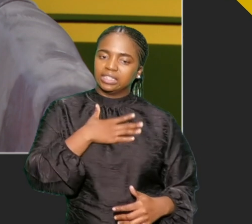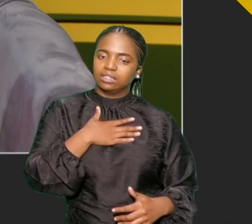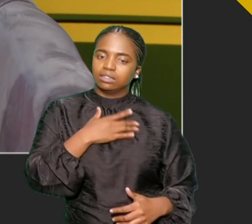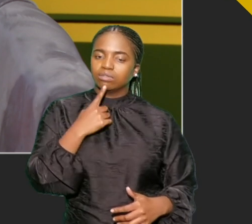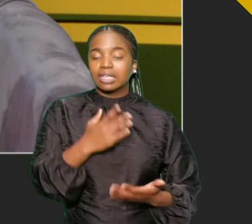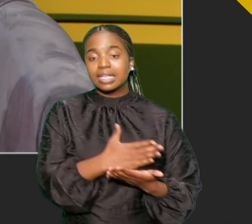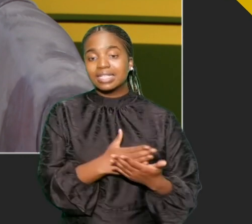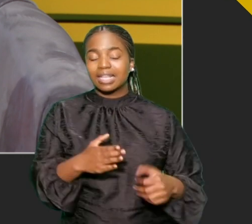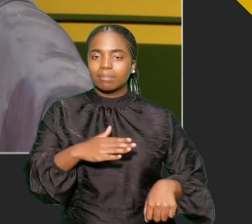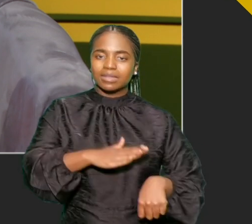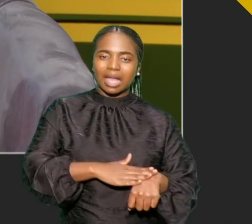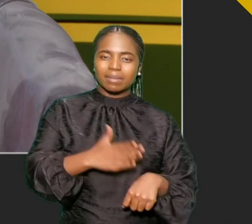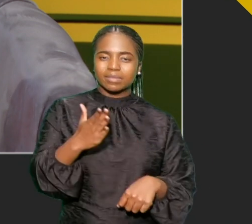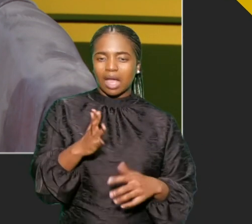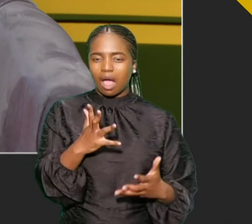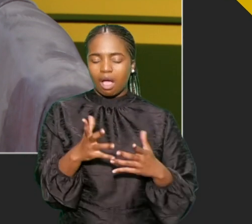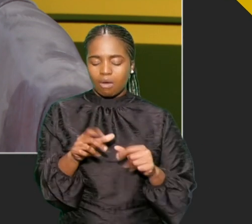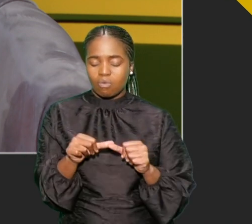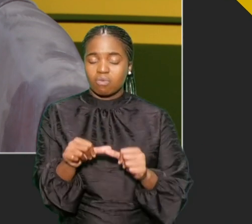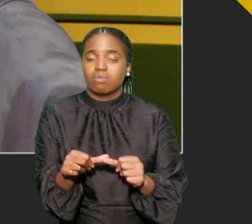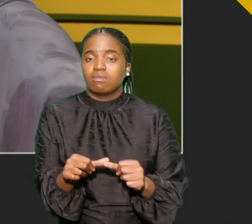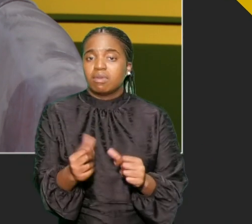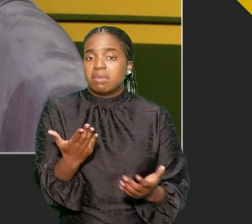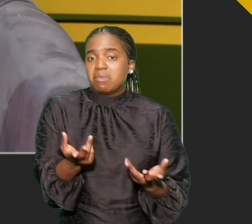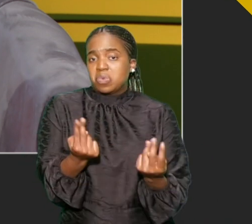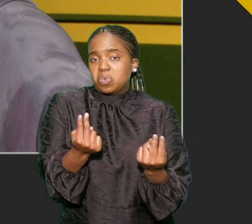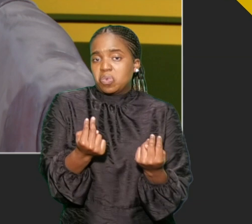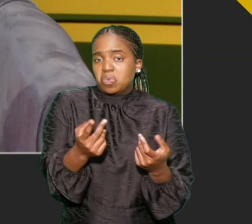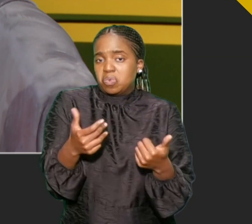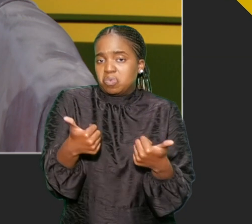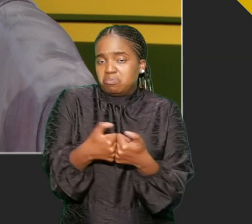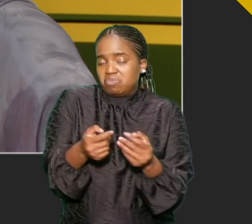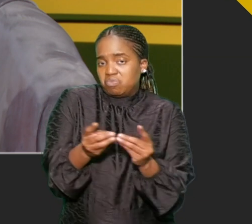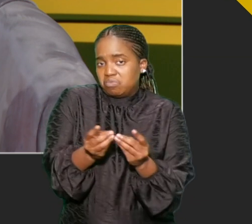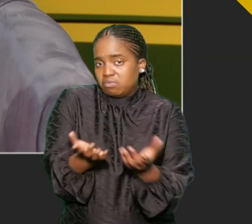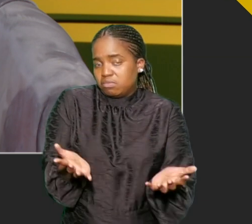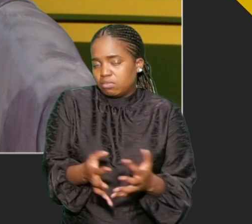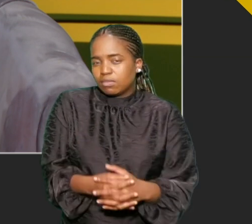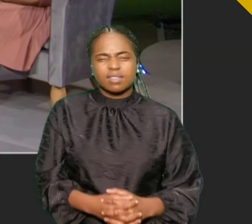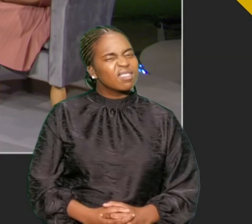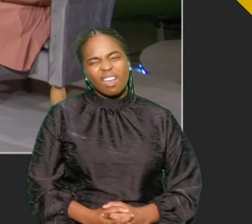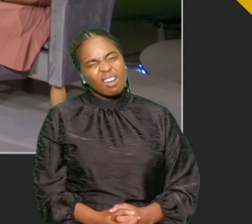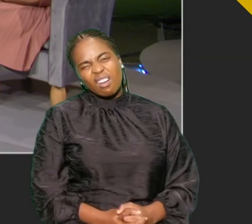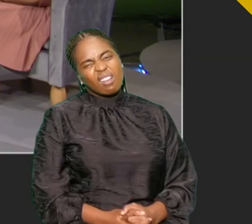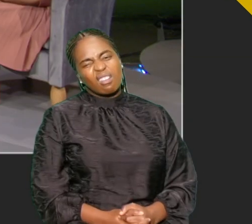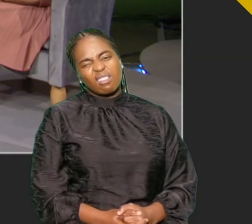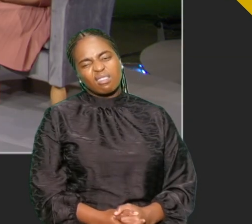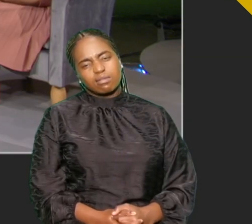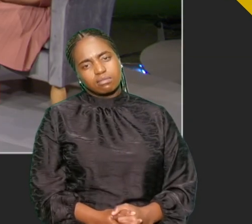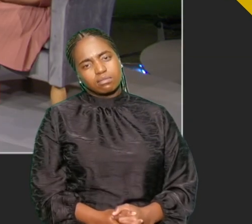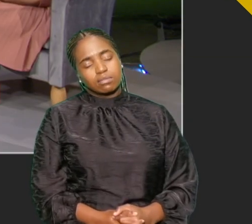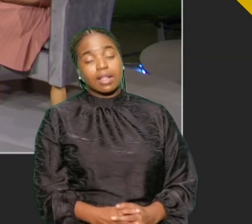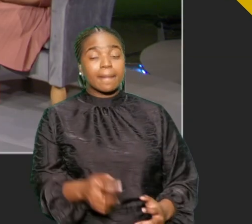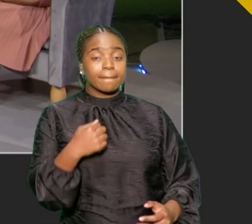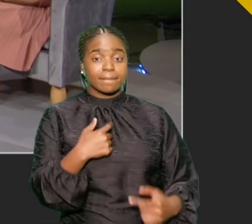and sometimes it may hinder how you move forward, perhaps into a new relationship? No, not at all. I always say to